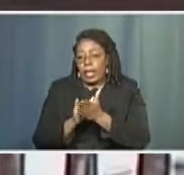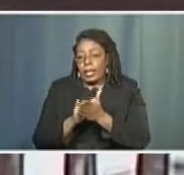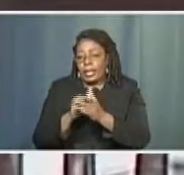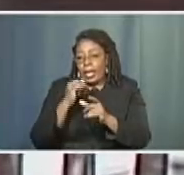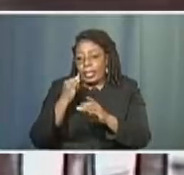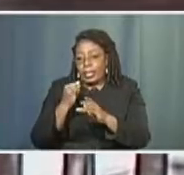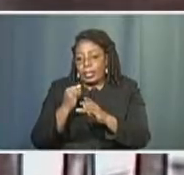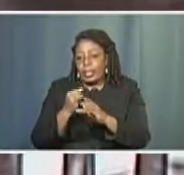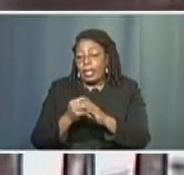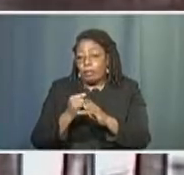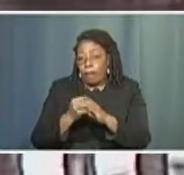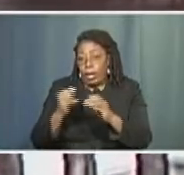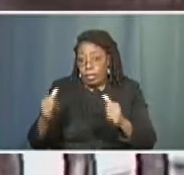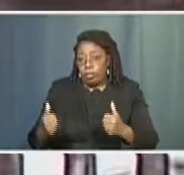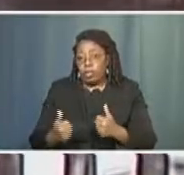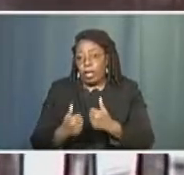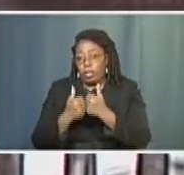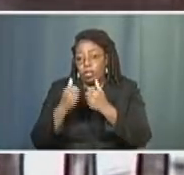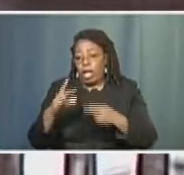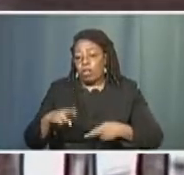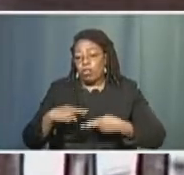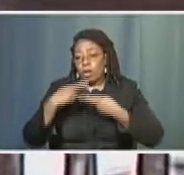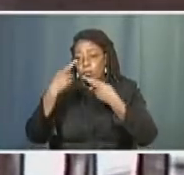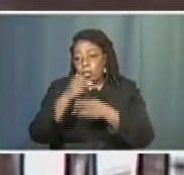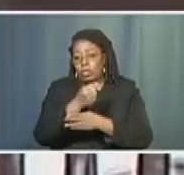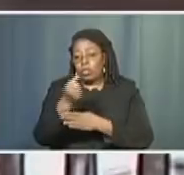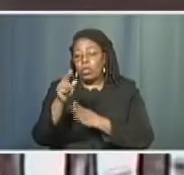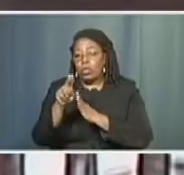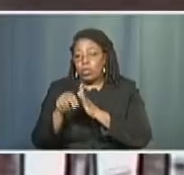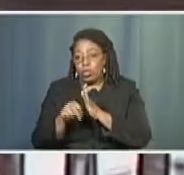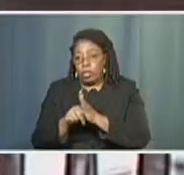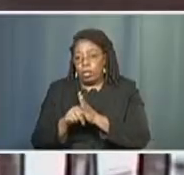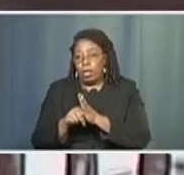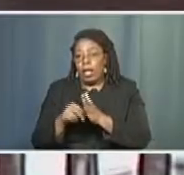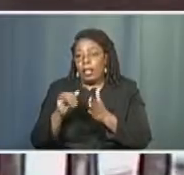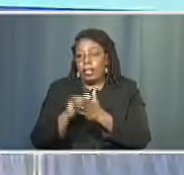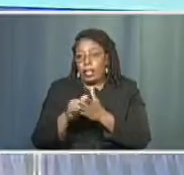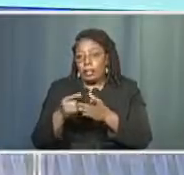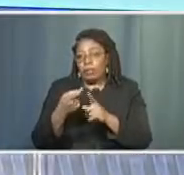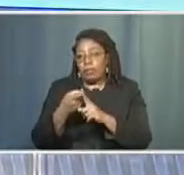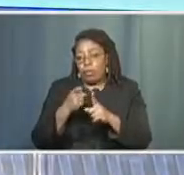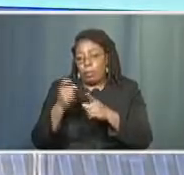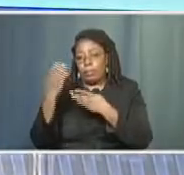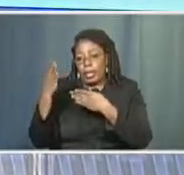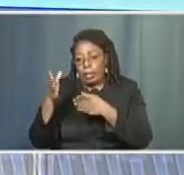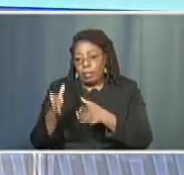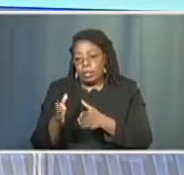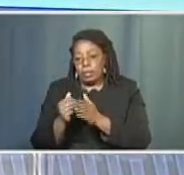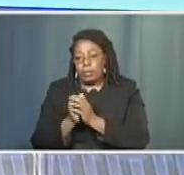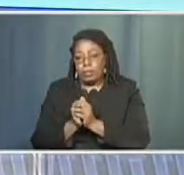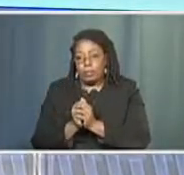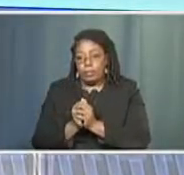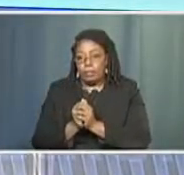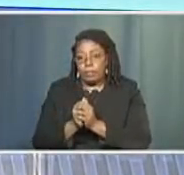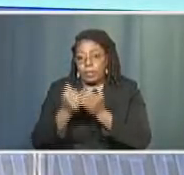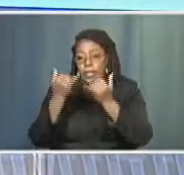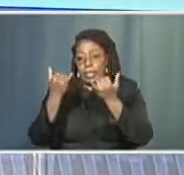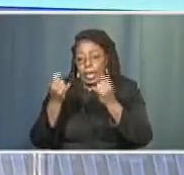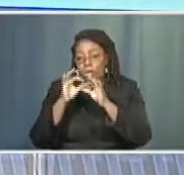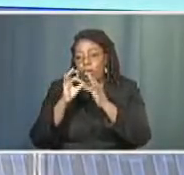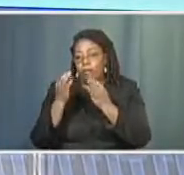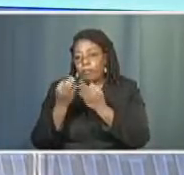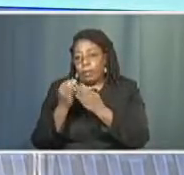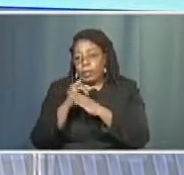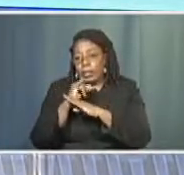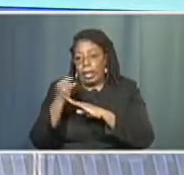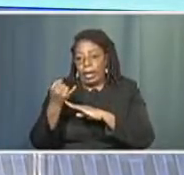identifying challenges and recommending solutions can come from Bahamians. Well, it's time now for a check on Family